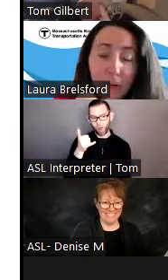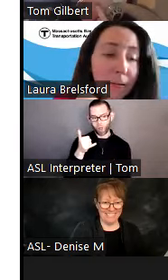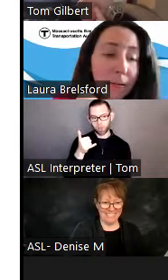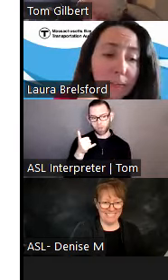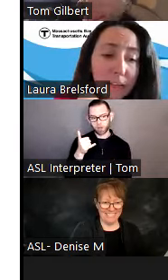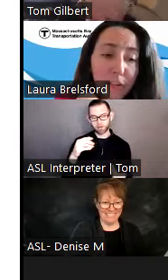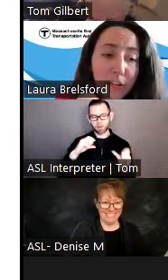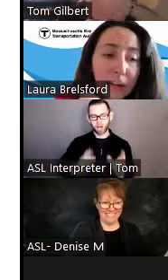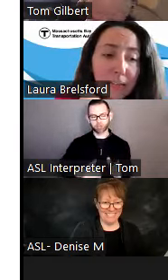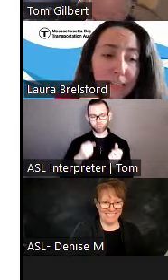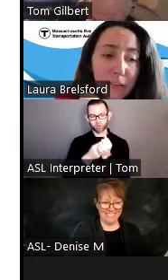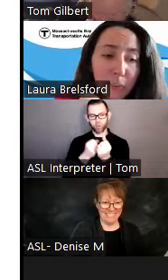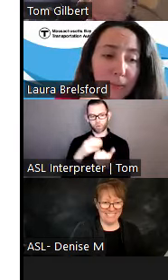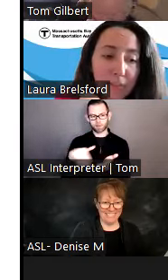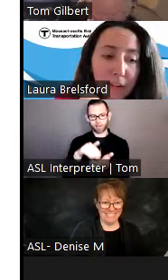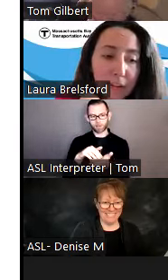support center at